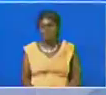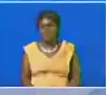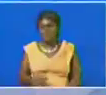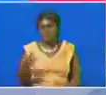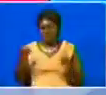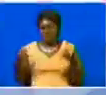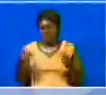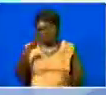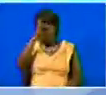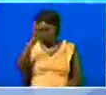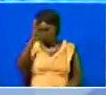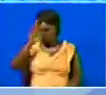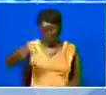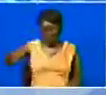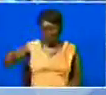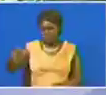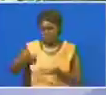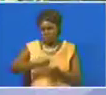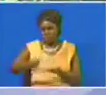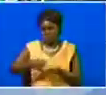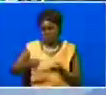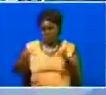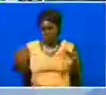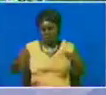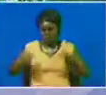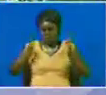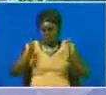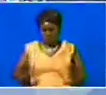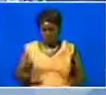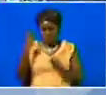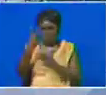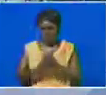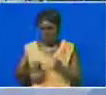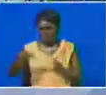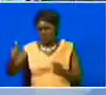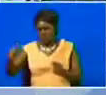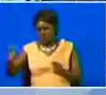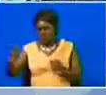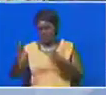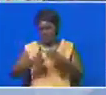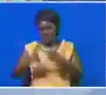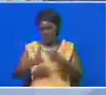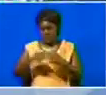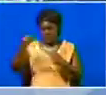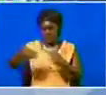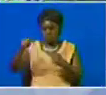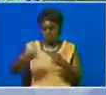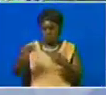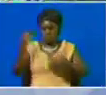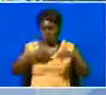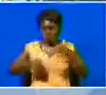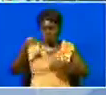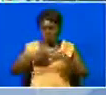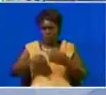In other news, Bungoma County Secretary and Accounting Officer Juma Matsanza and seven other county officials were convicted of corruption